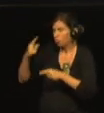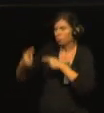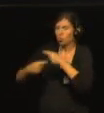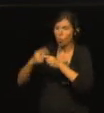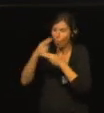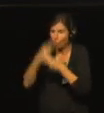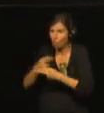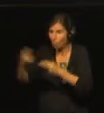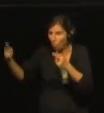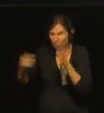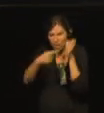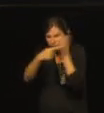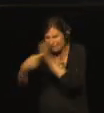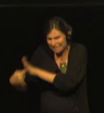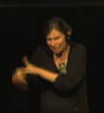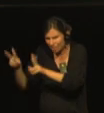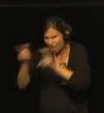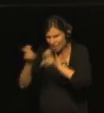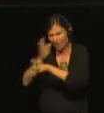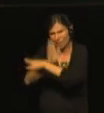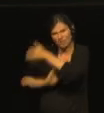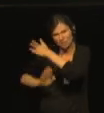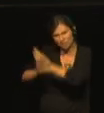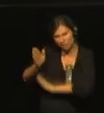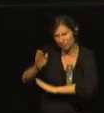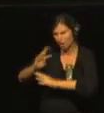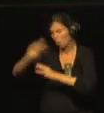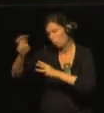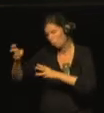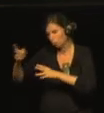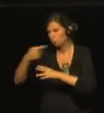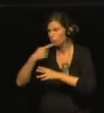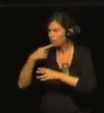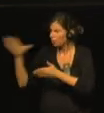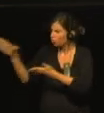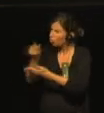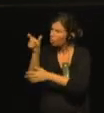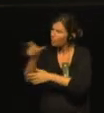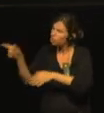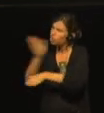Another one says all disabled people have social contacts and friendships.